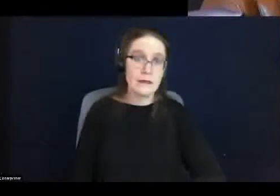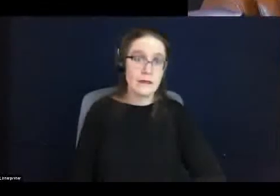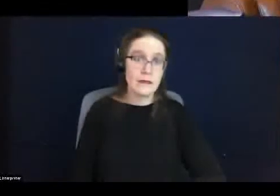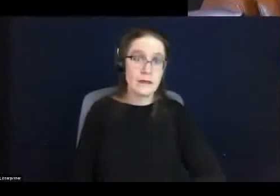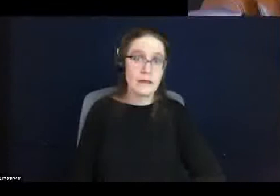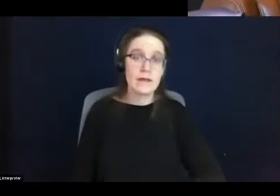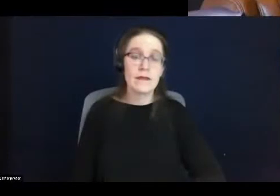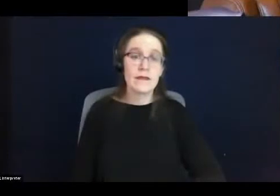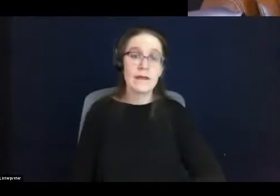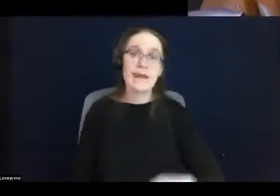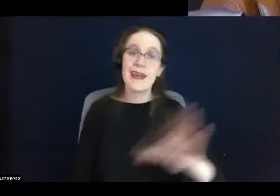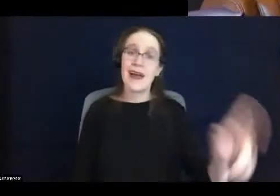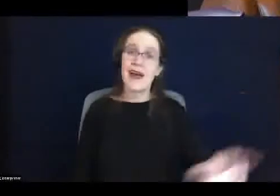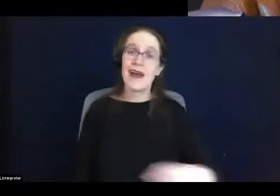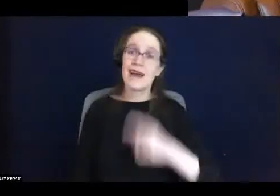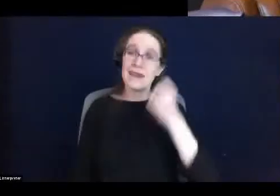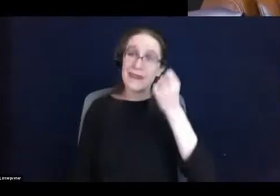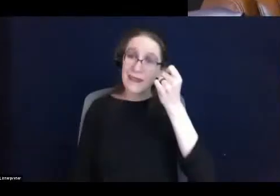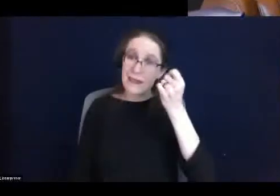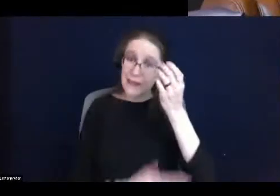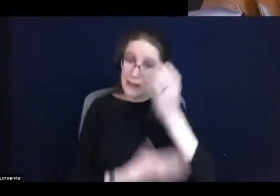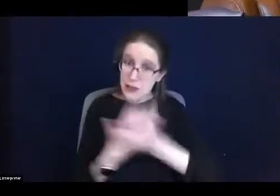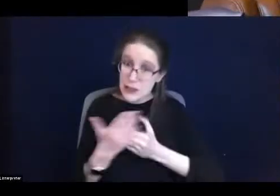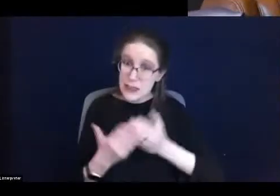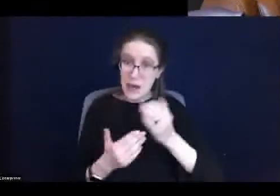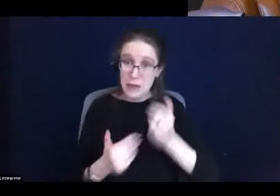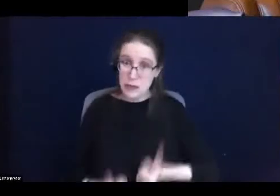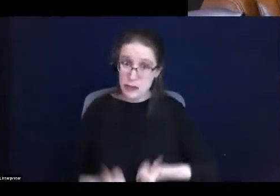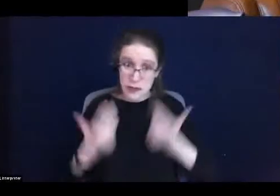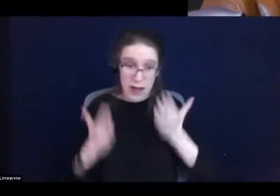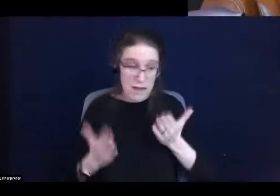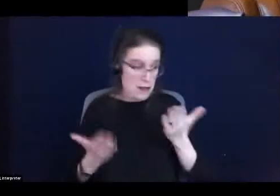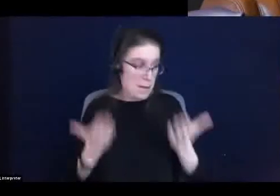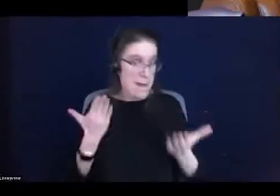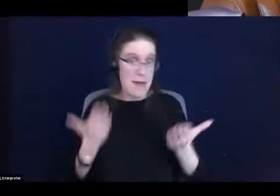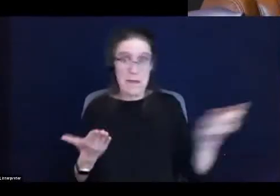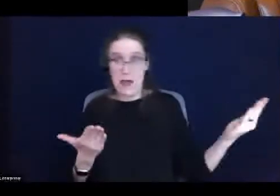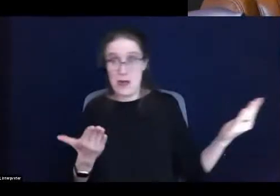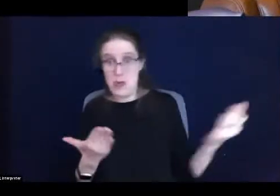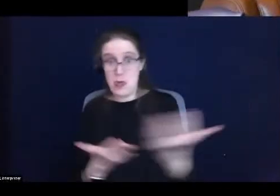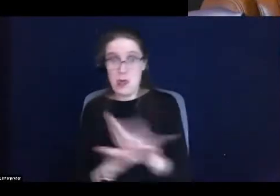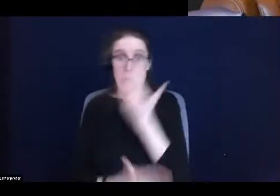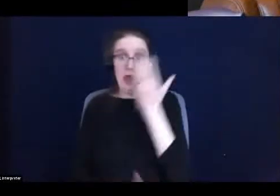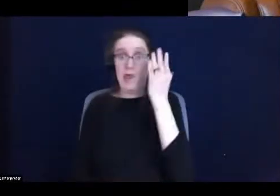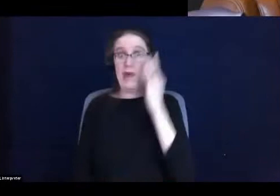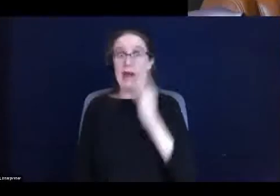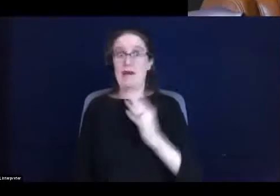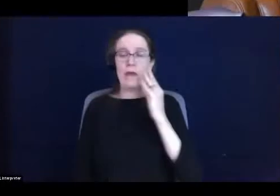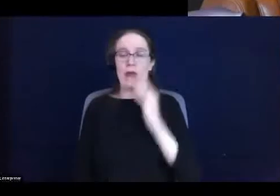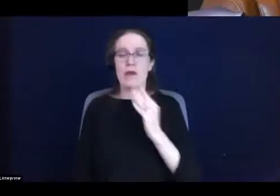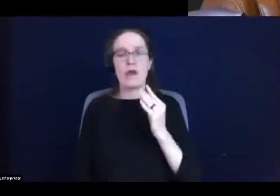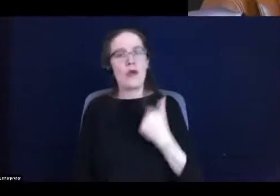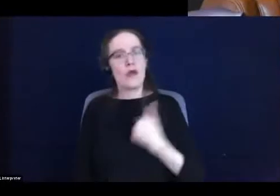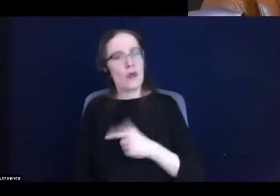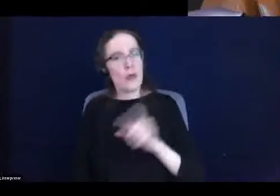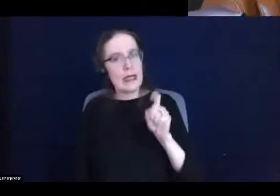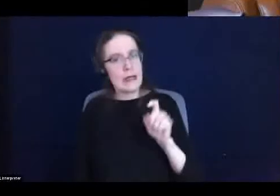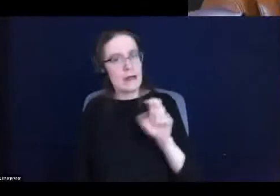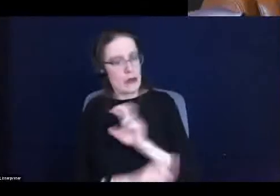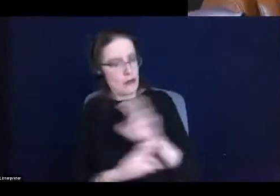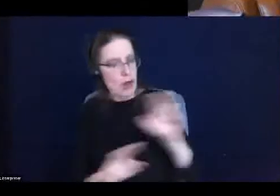And for some survivors, this can be a completely new experience. So we need to have language ready to discuss grounding and safety planning.